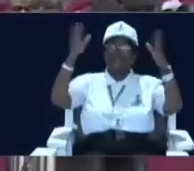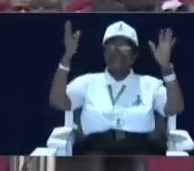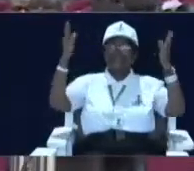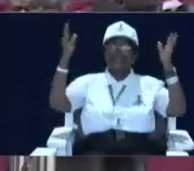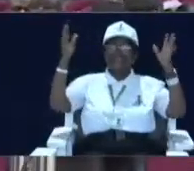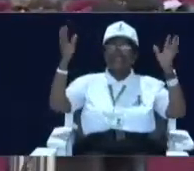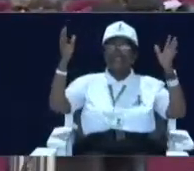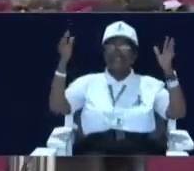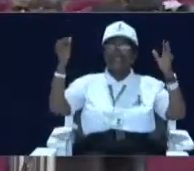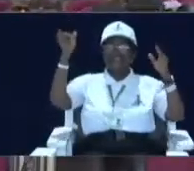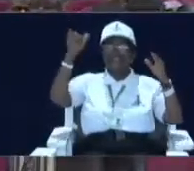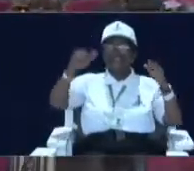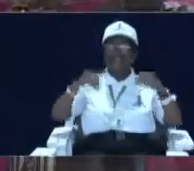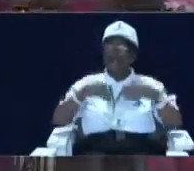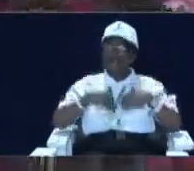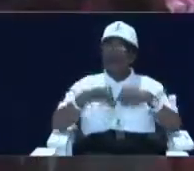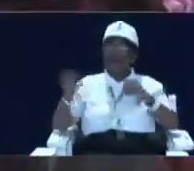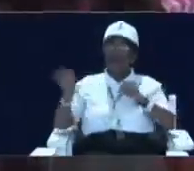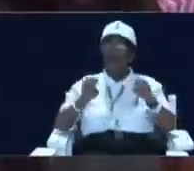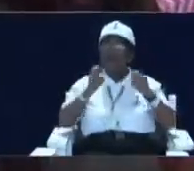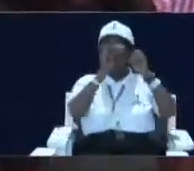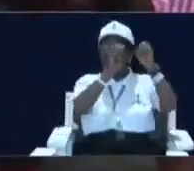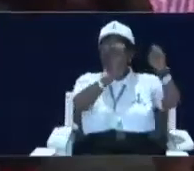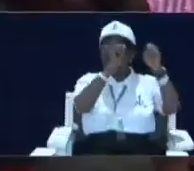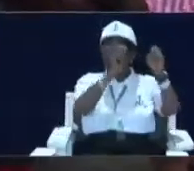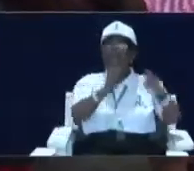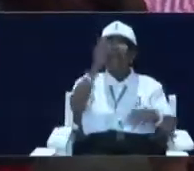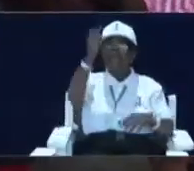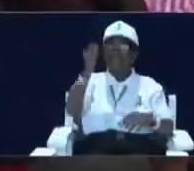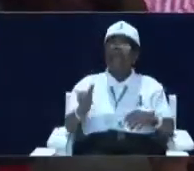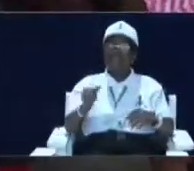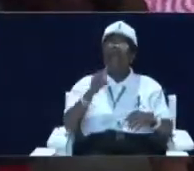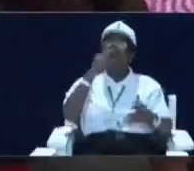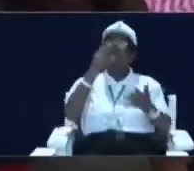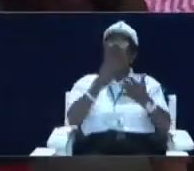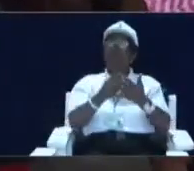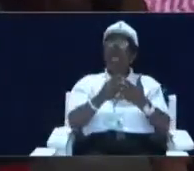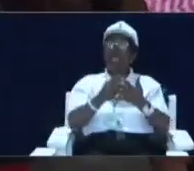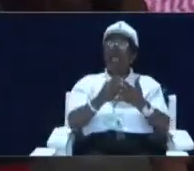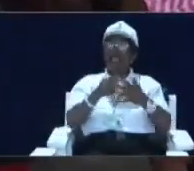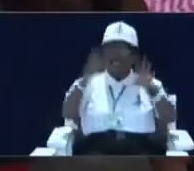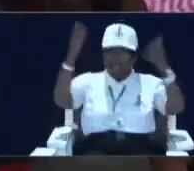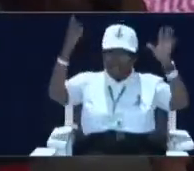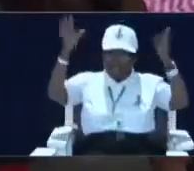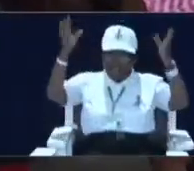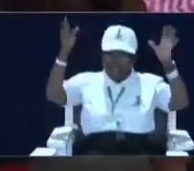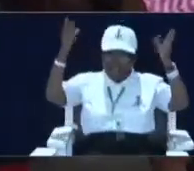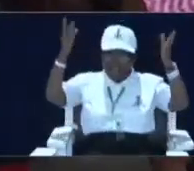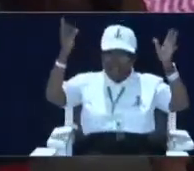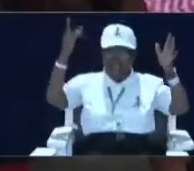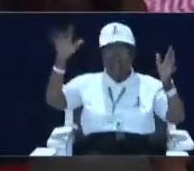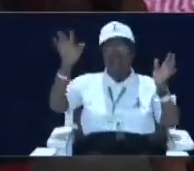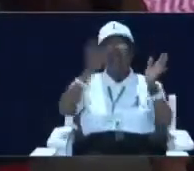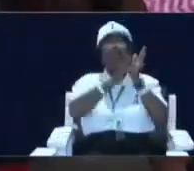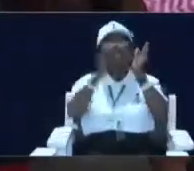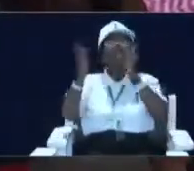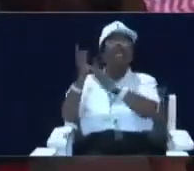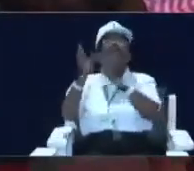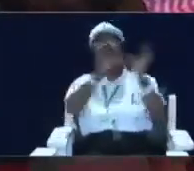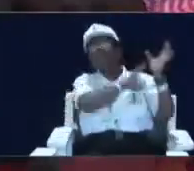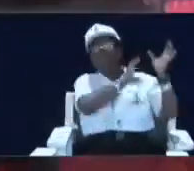They've done excellently well. Let's give the Lord a big round of applause for them.